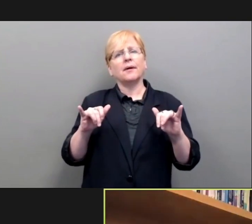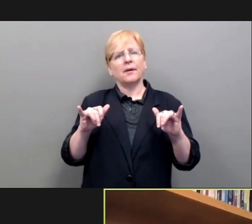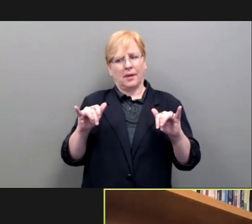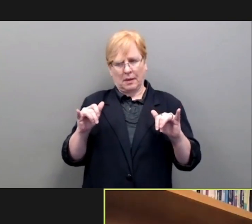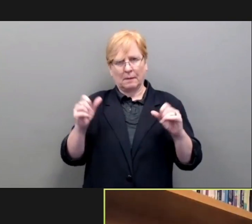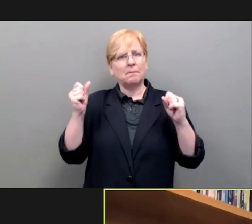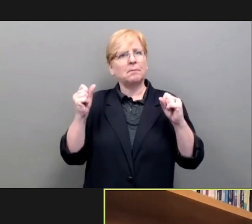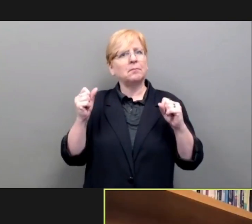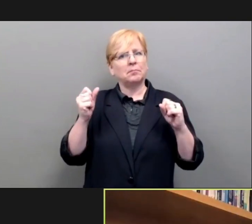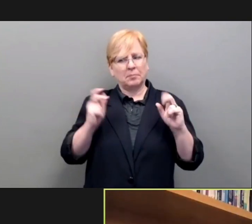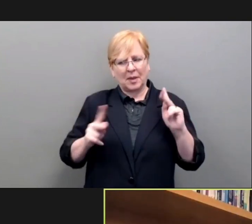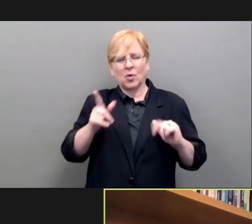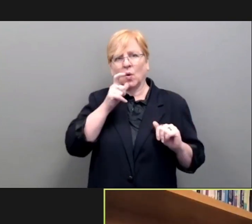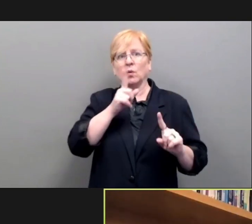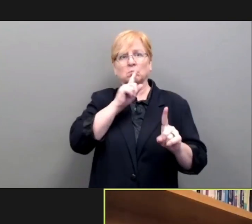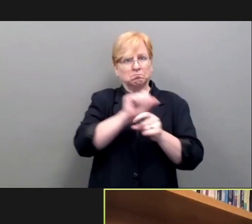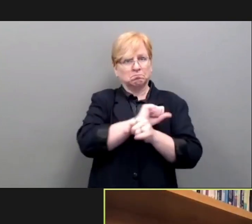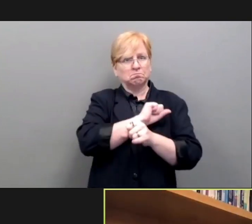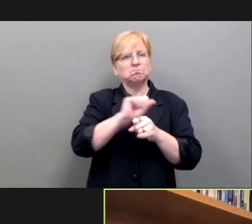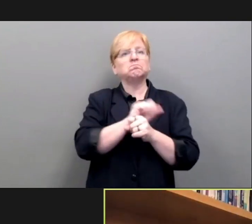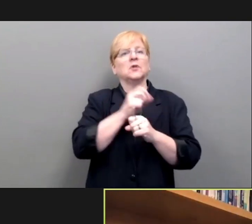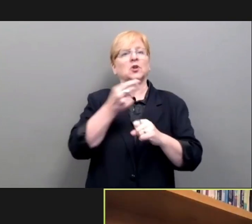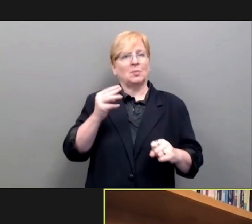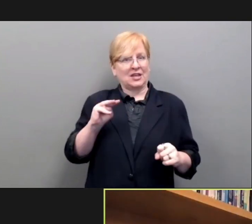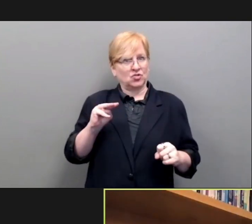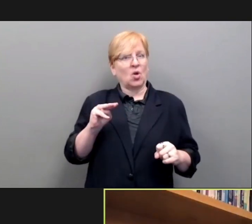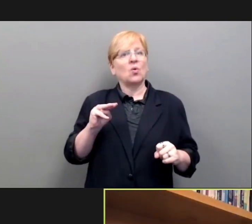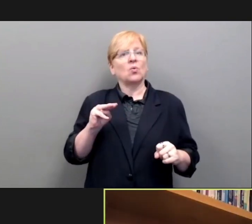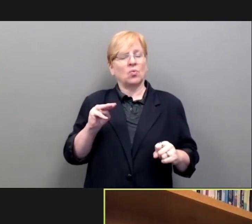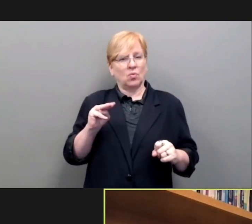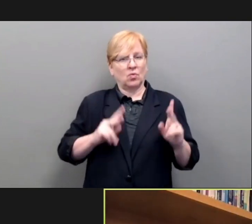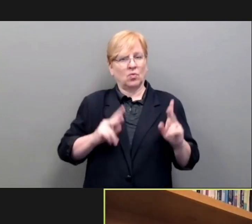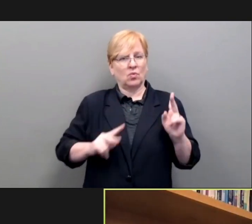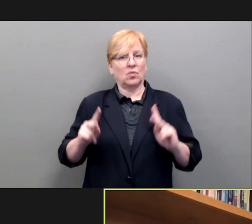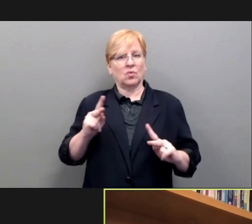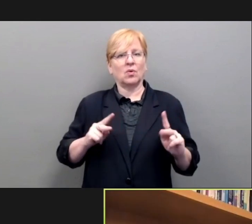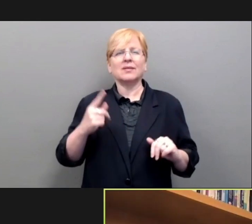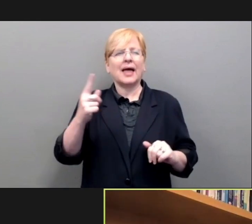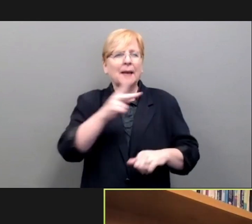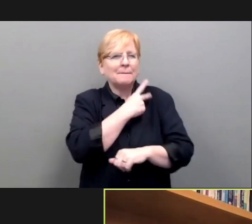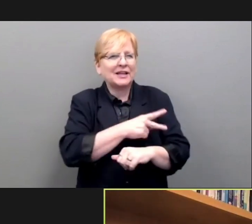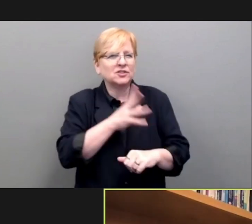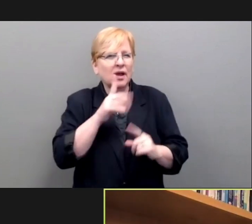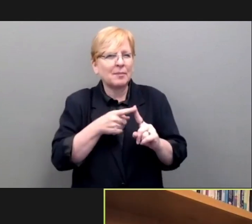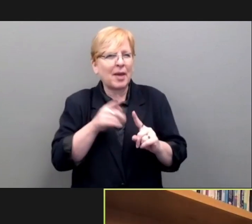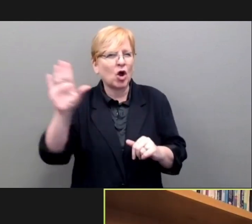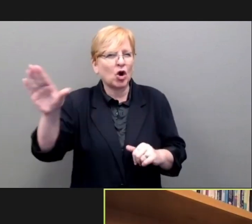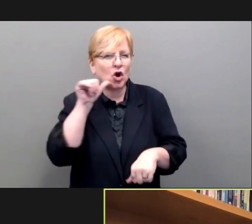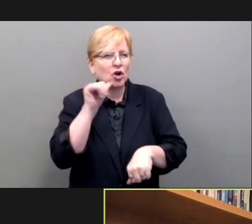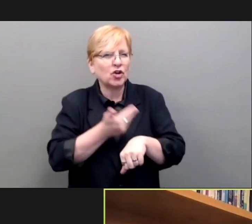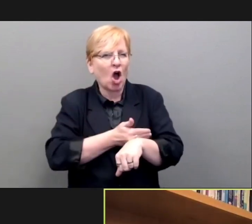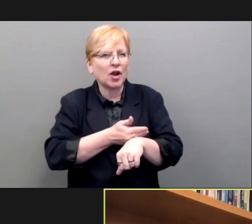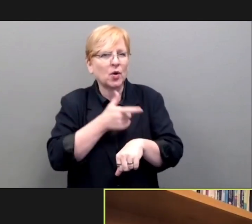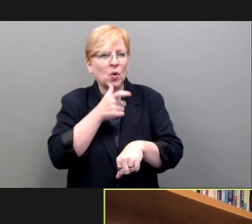in other places. I was just, one of my patients who was in yesterday, talking about her daughter who's an ICU nurse in